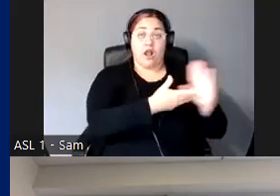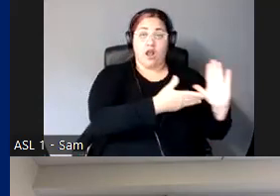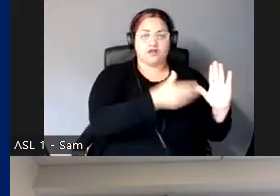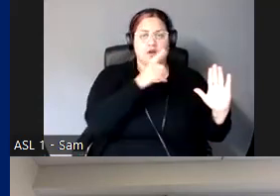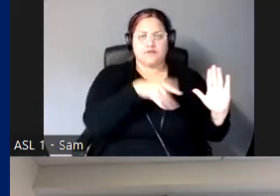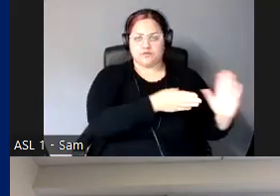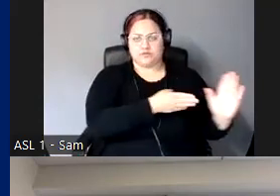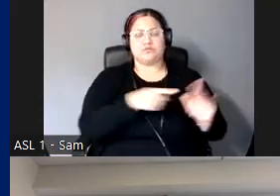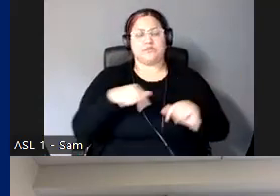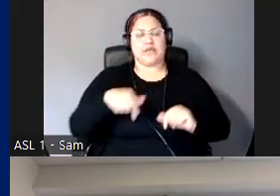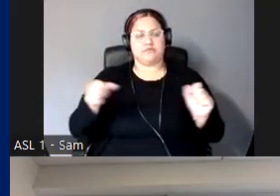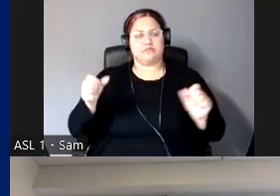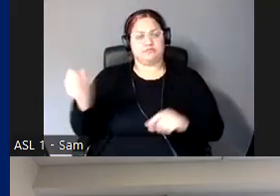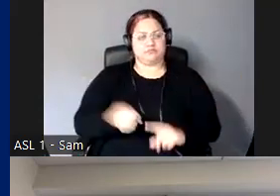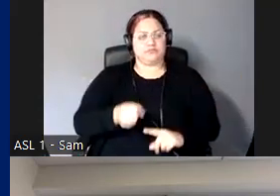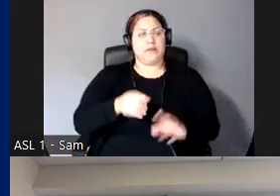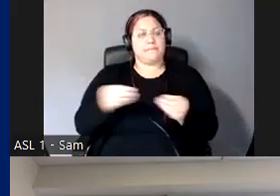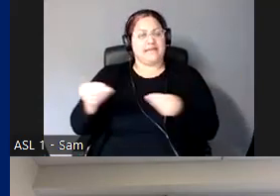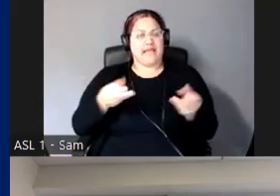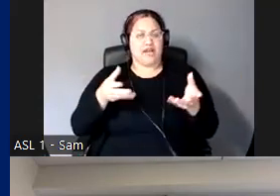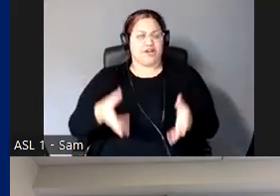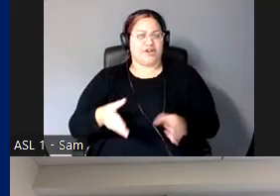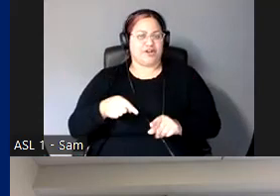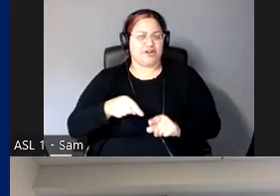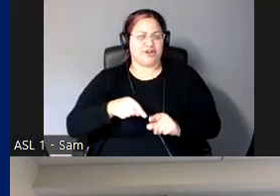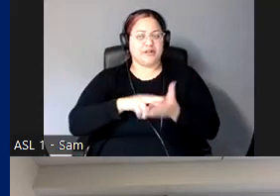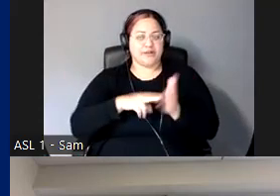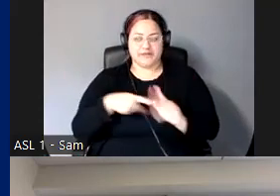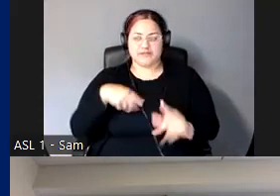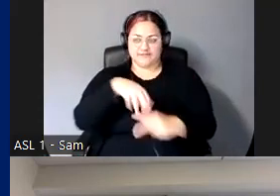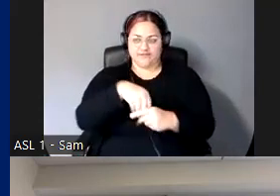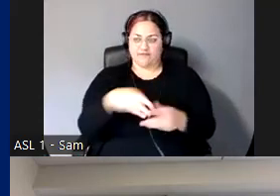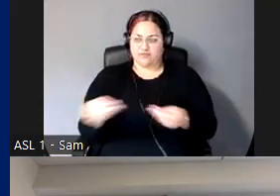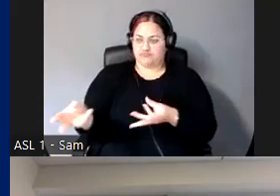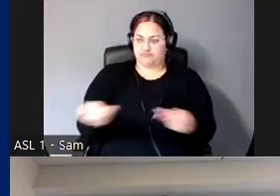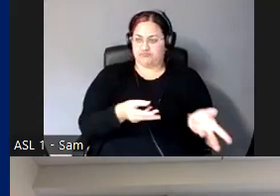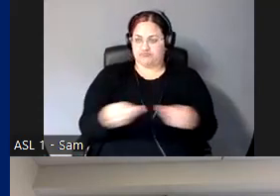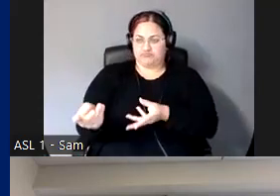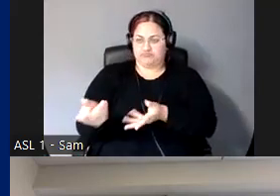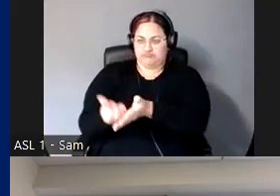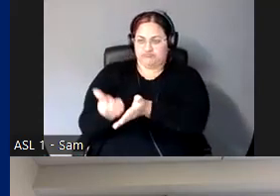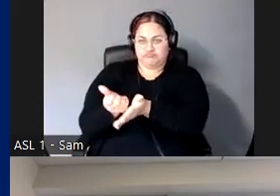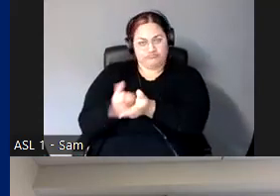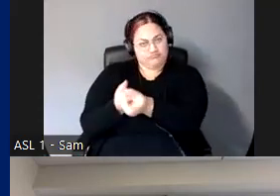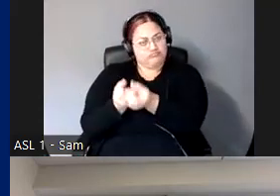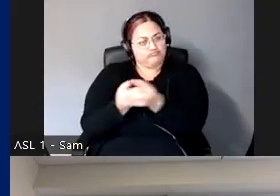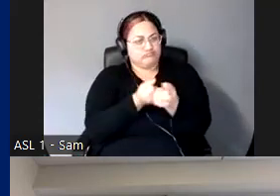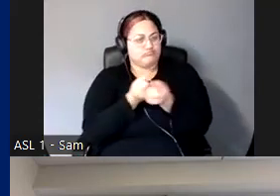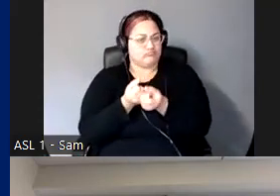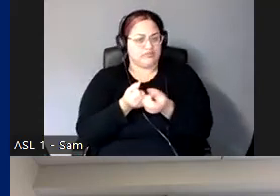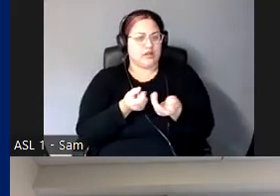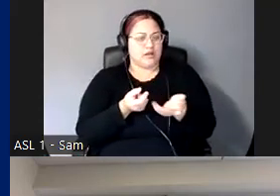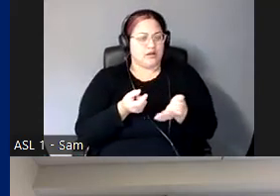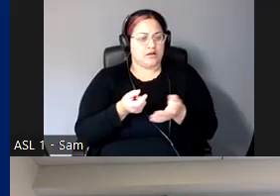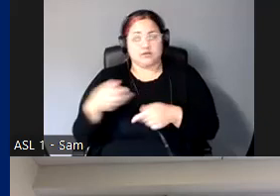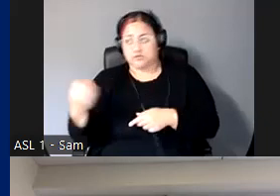sitting down with someone just to work things out if you don't want to go through the court process. But that, again, as Andrew mentioned, you have to